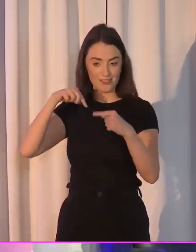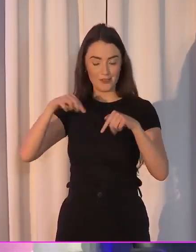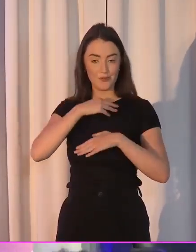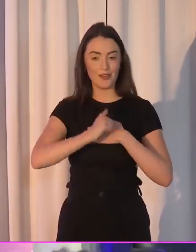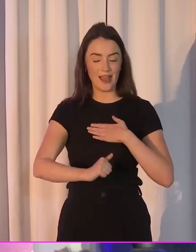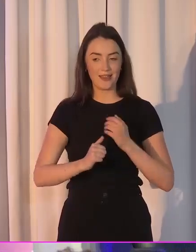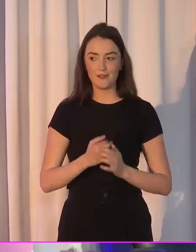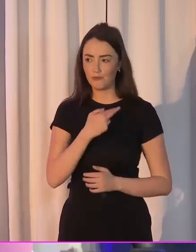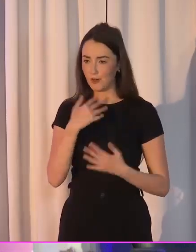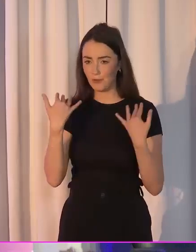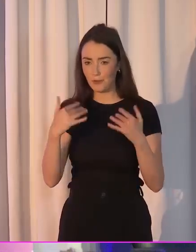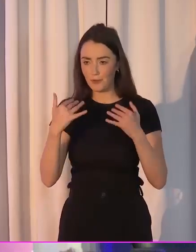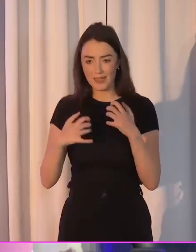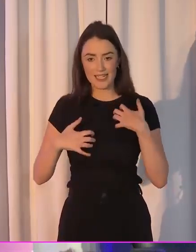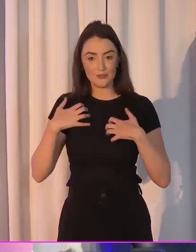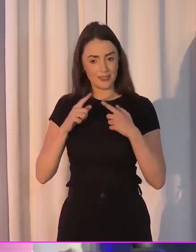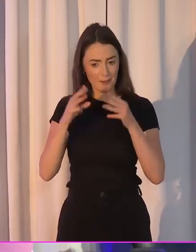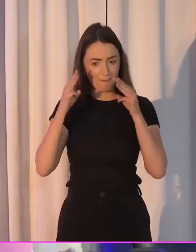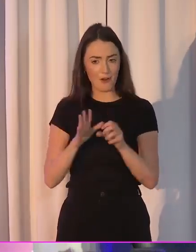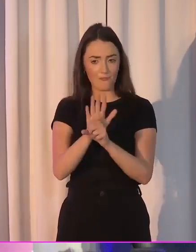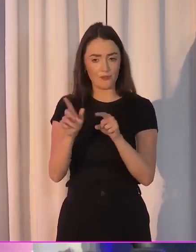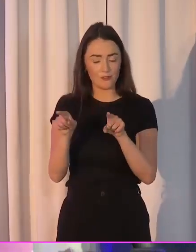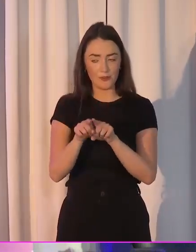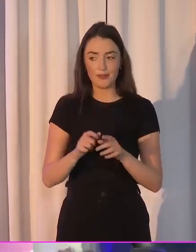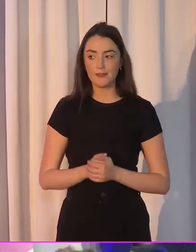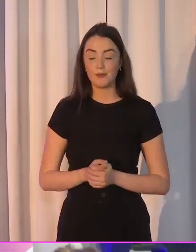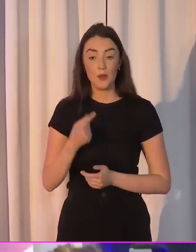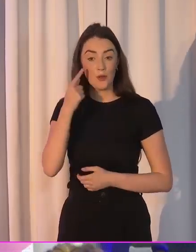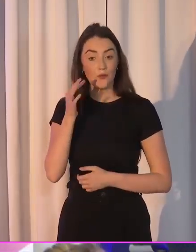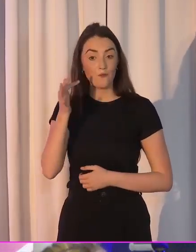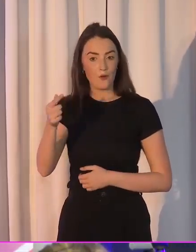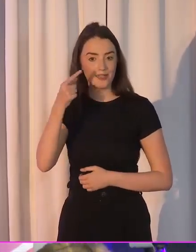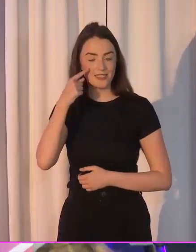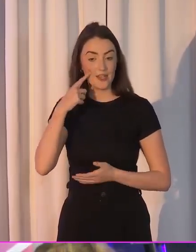Really very, very interesting and powerful. So we very much look forward to